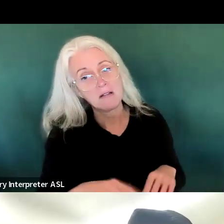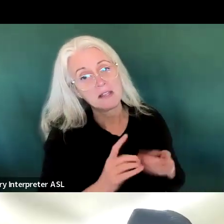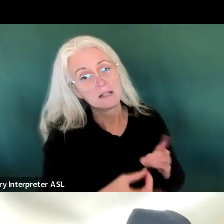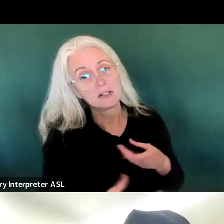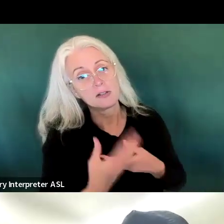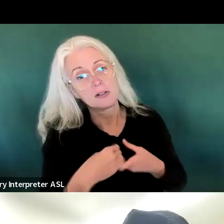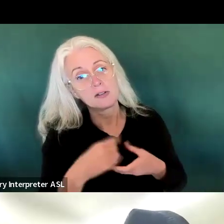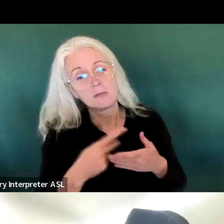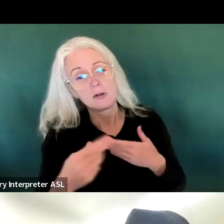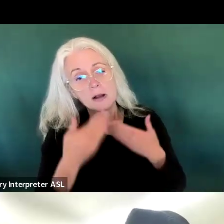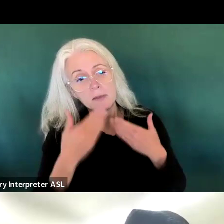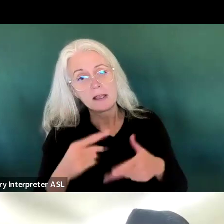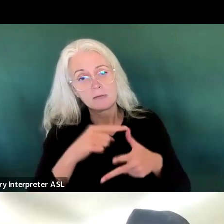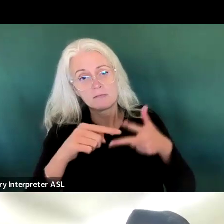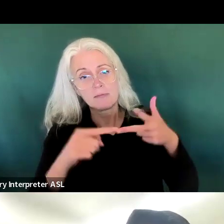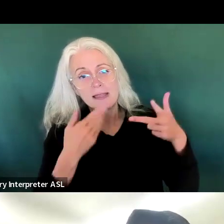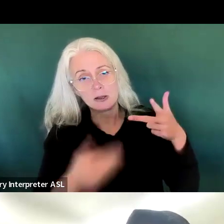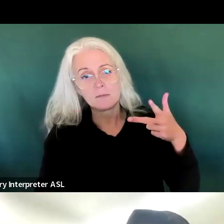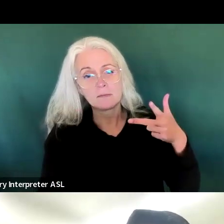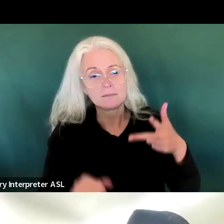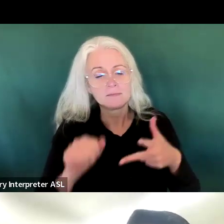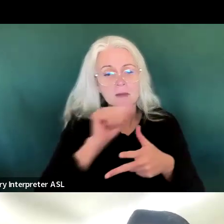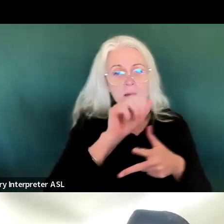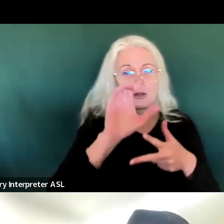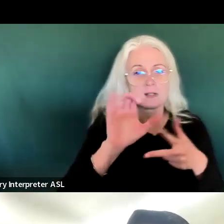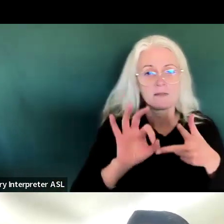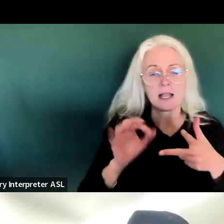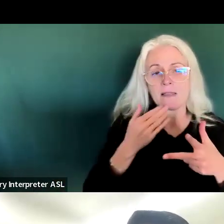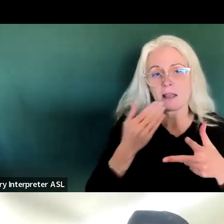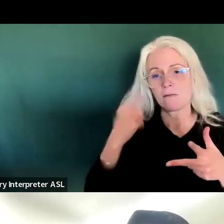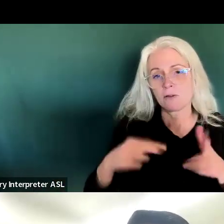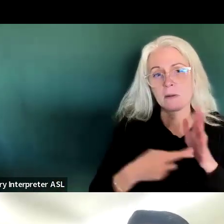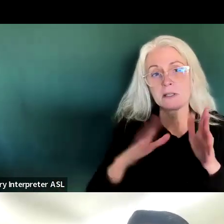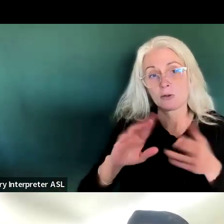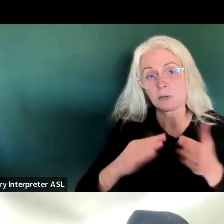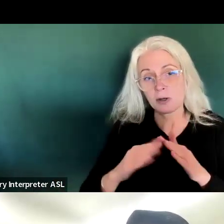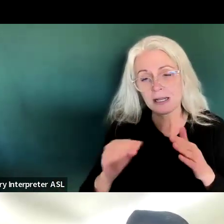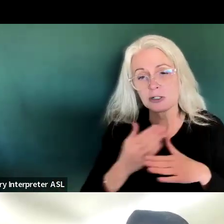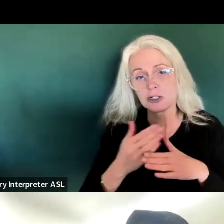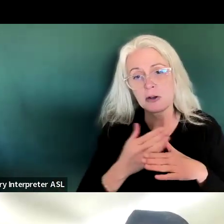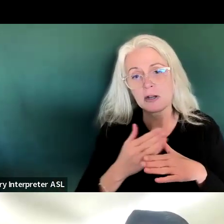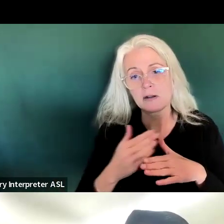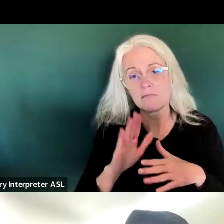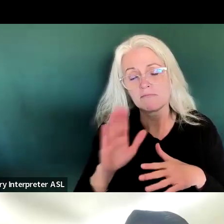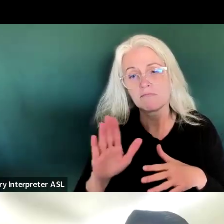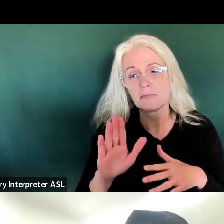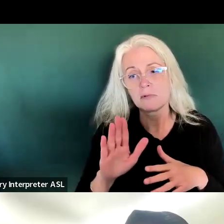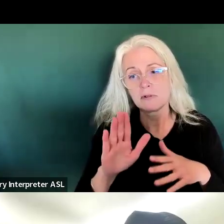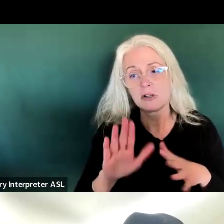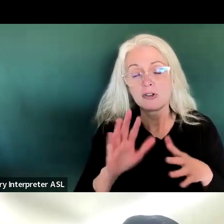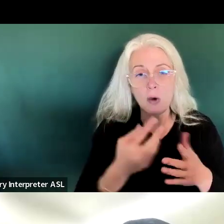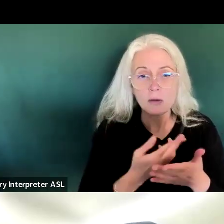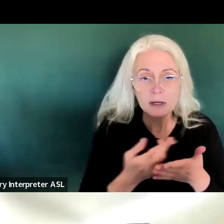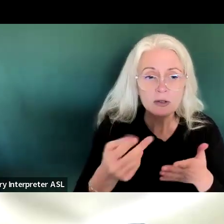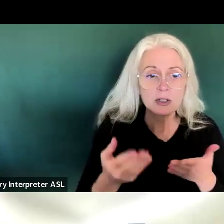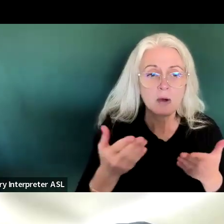much, Amy. Thank you, Chris. Thank you, Faye, for representing your communities and for sharing, the instrumental resources that